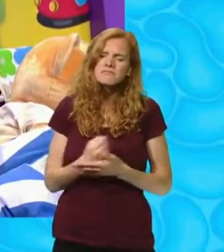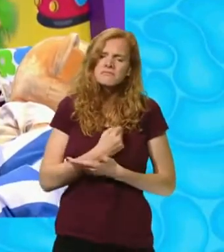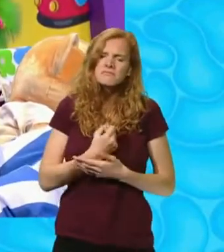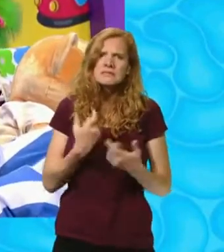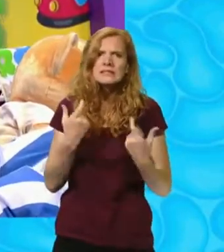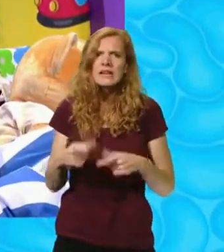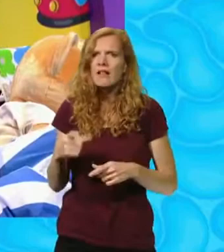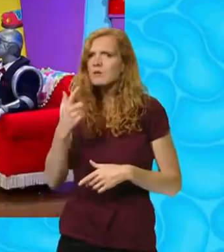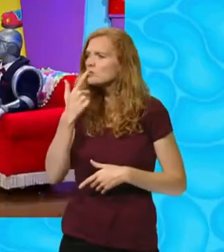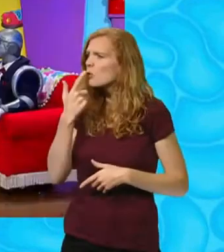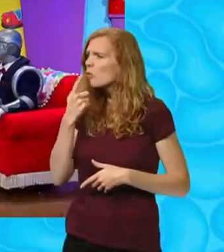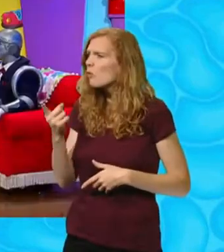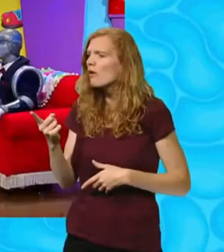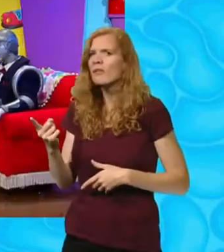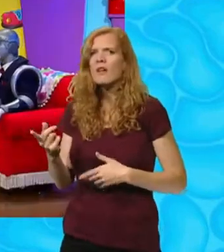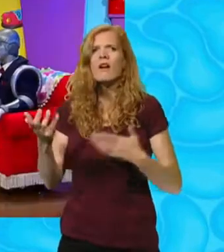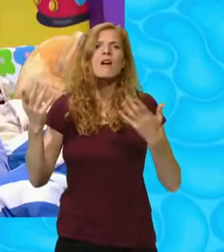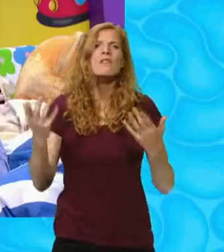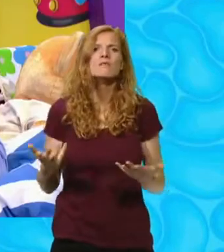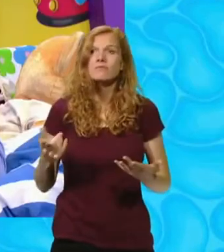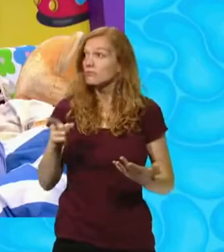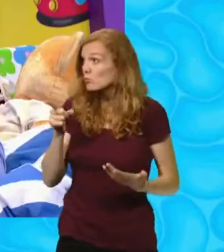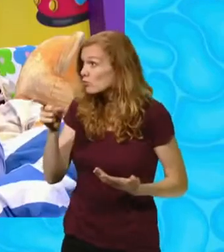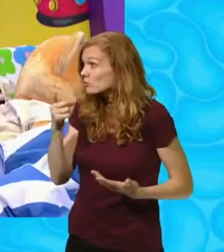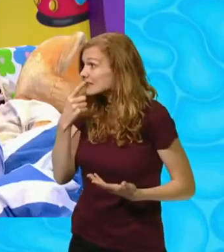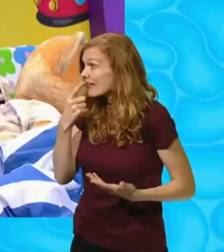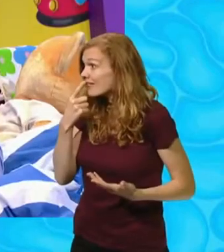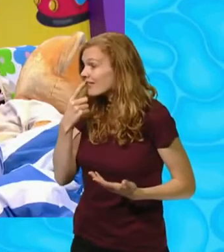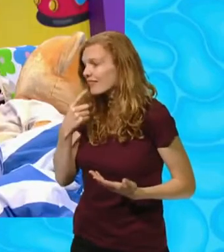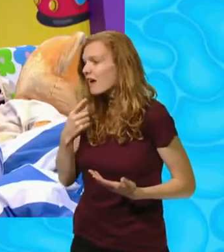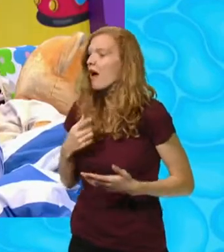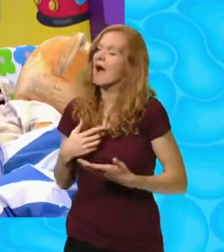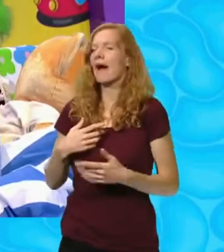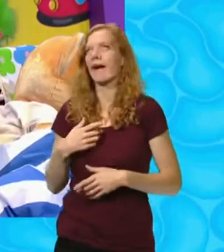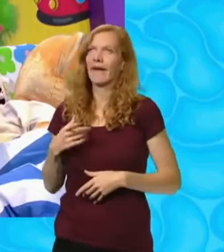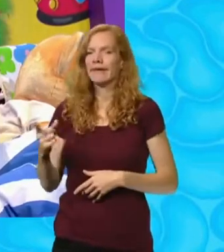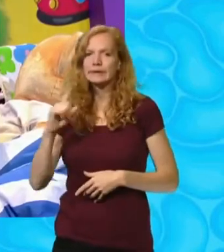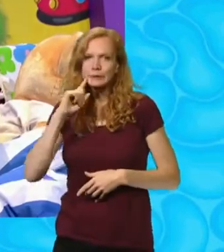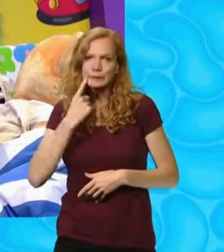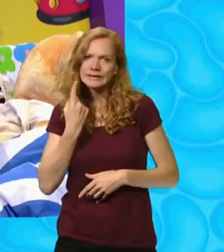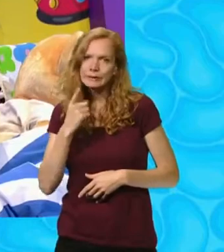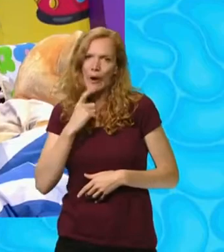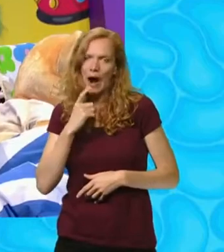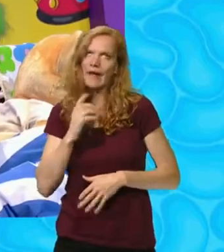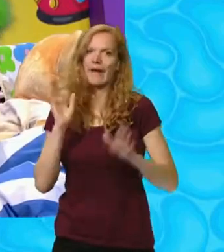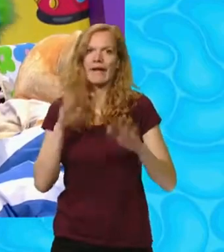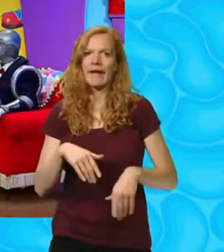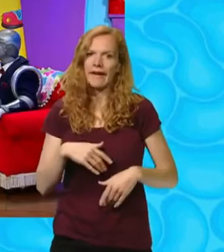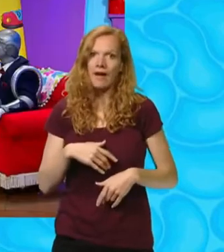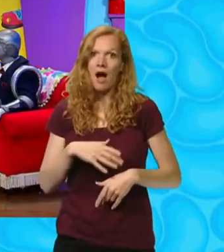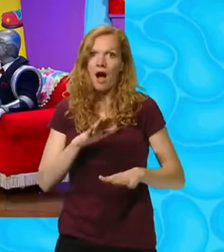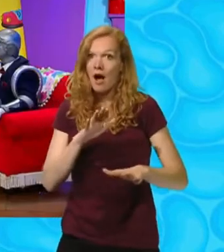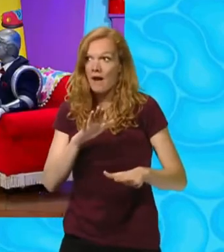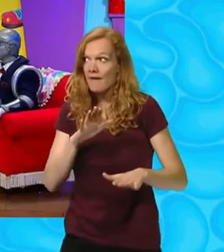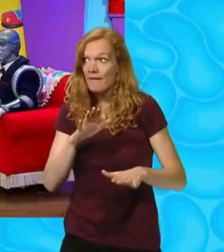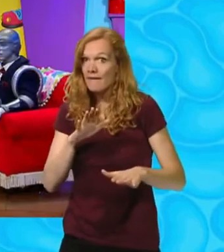here, everyone. Your tooth, sir. Really? Well, all right, my sweet tooth. Oh, that means that the tooth